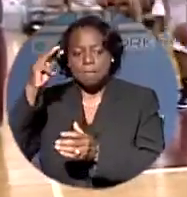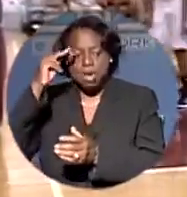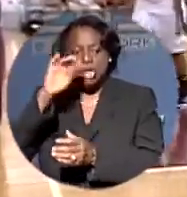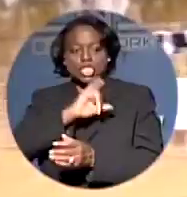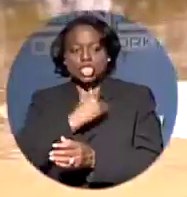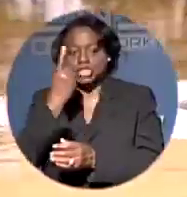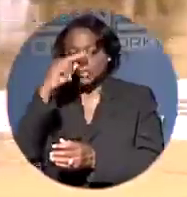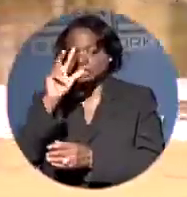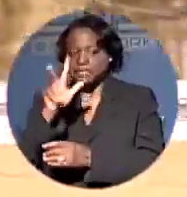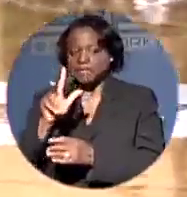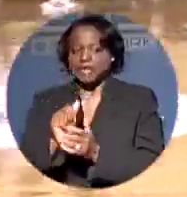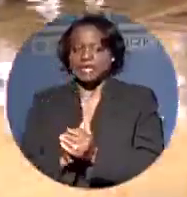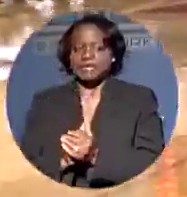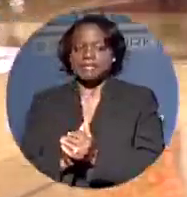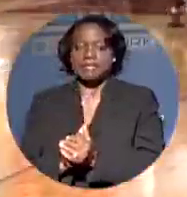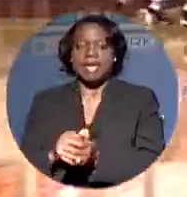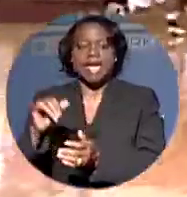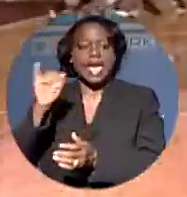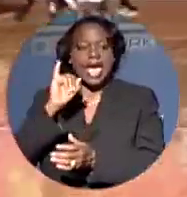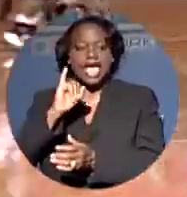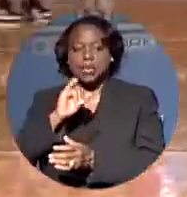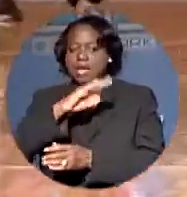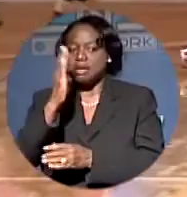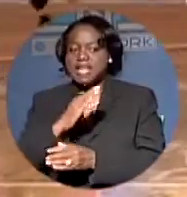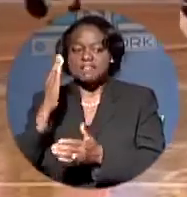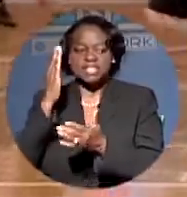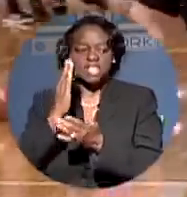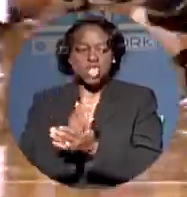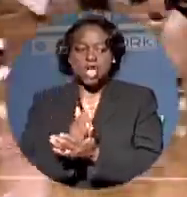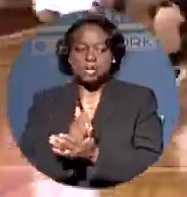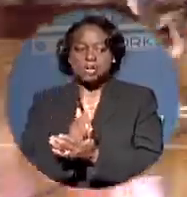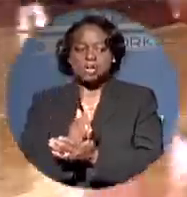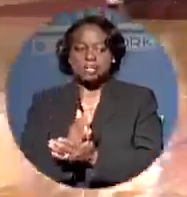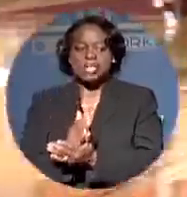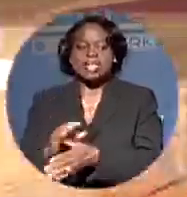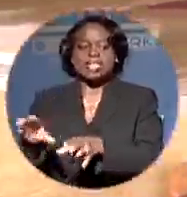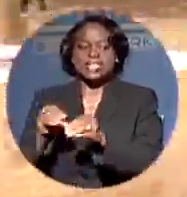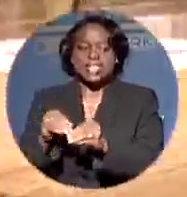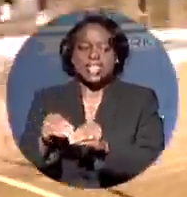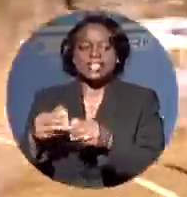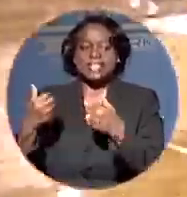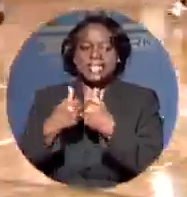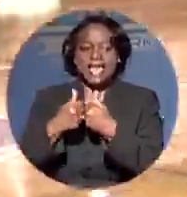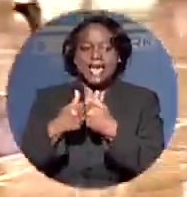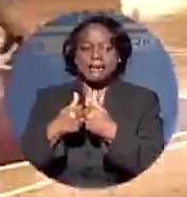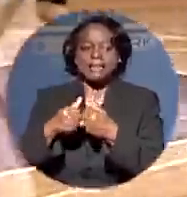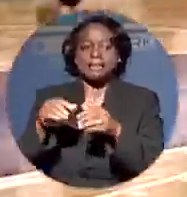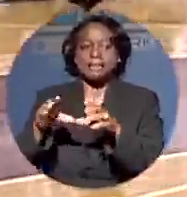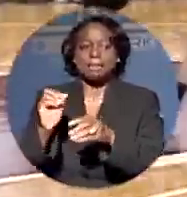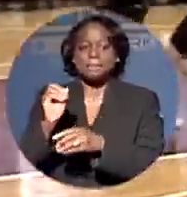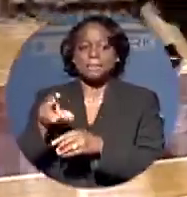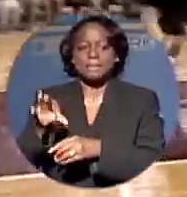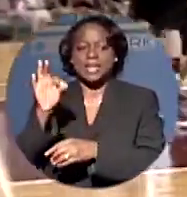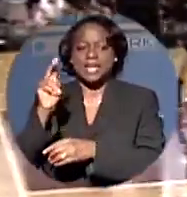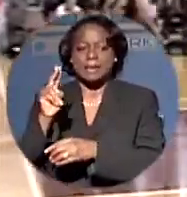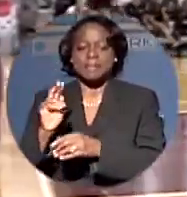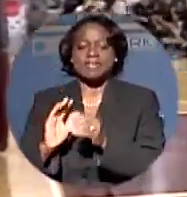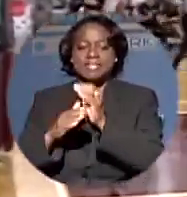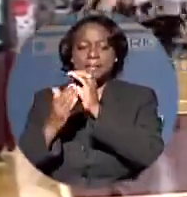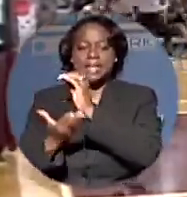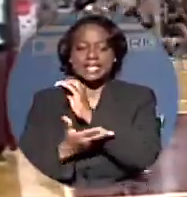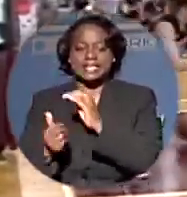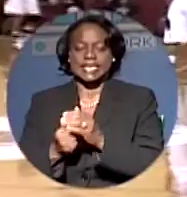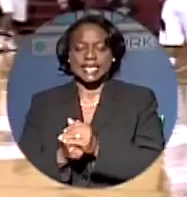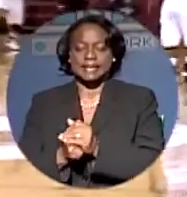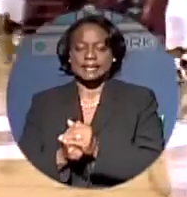for three. Iowa never stopped hustling and took the game to the Aggies and picked up the basket. Samantha Logic with a 16-point